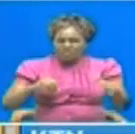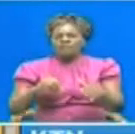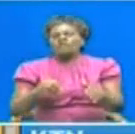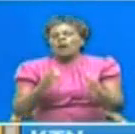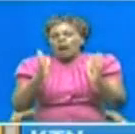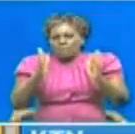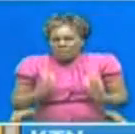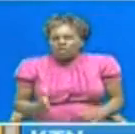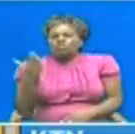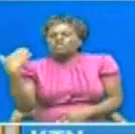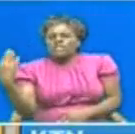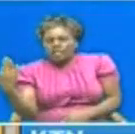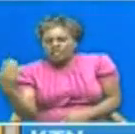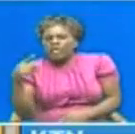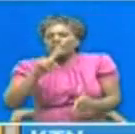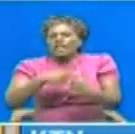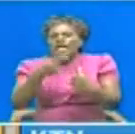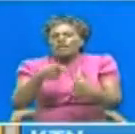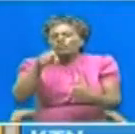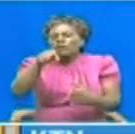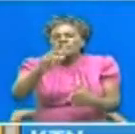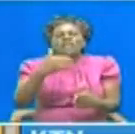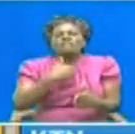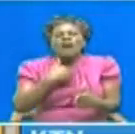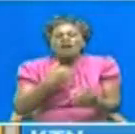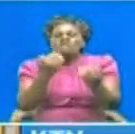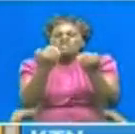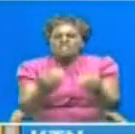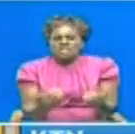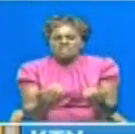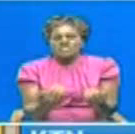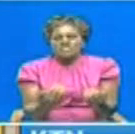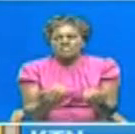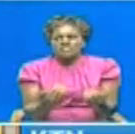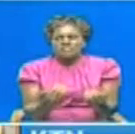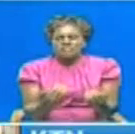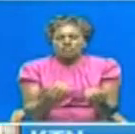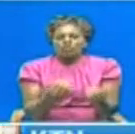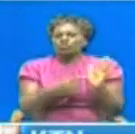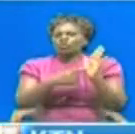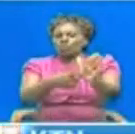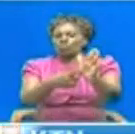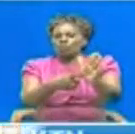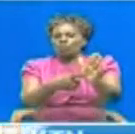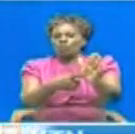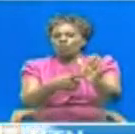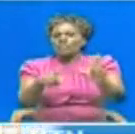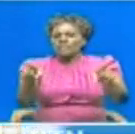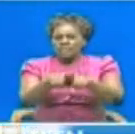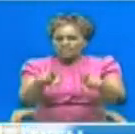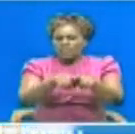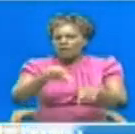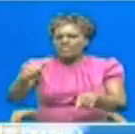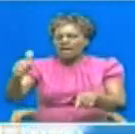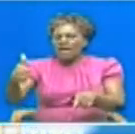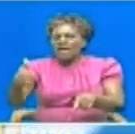somebody's content, and then simply because you are required to transmit it alongside the